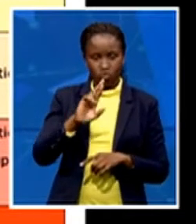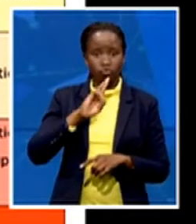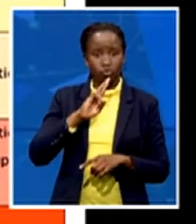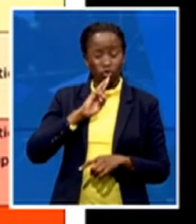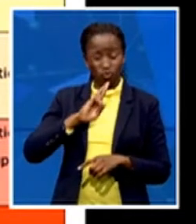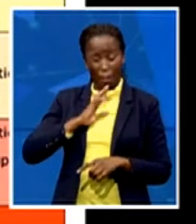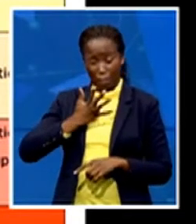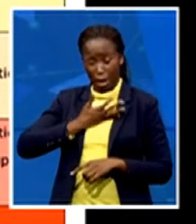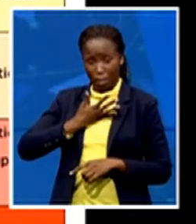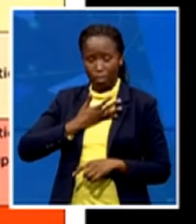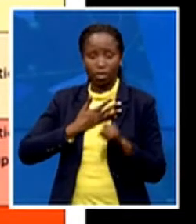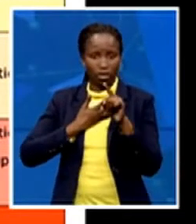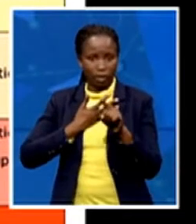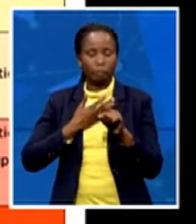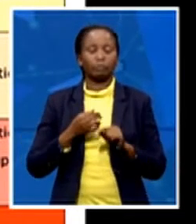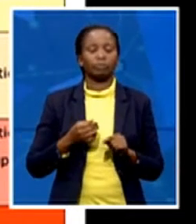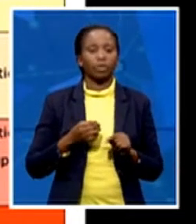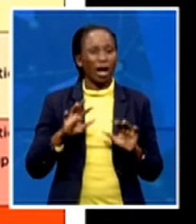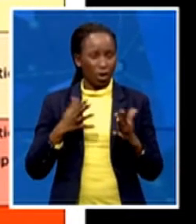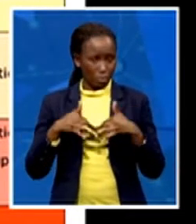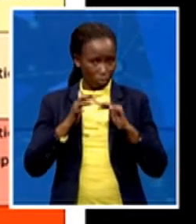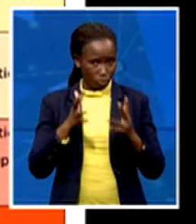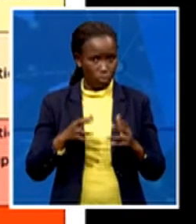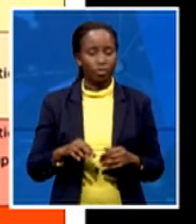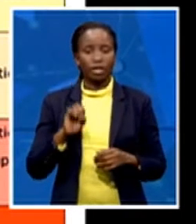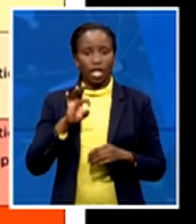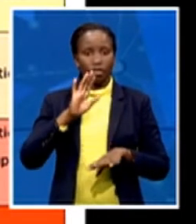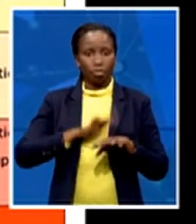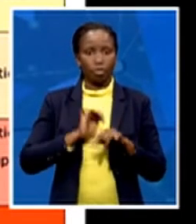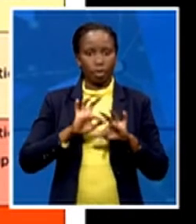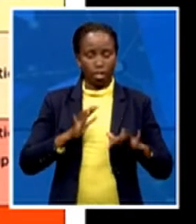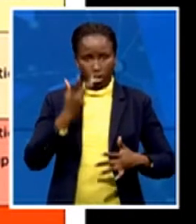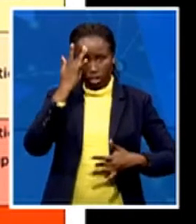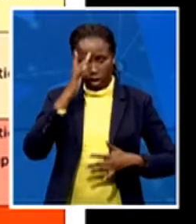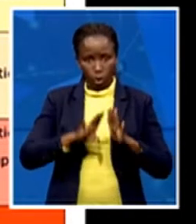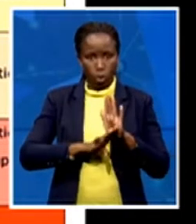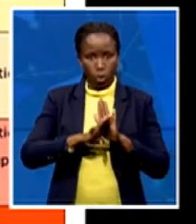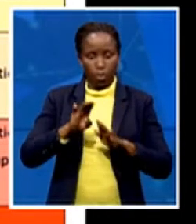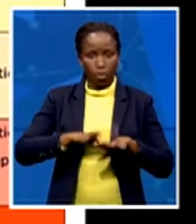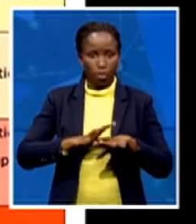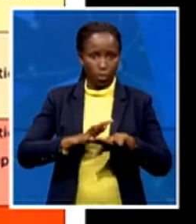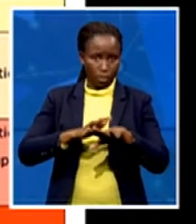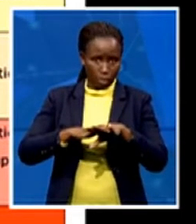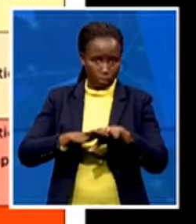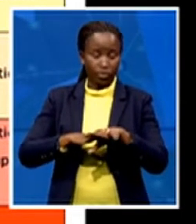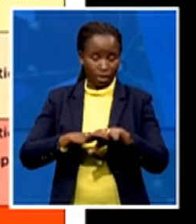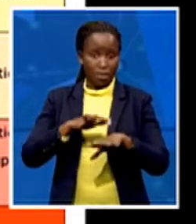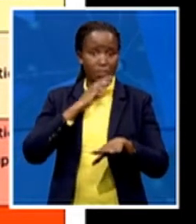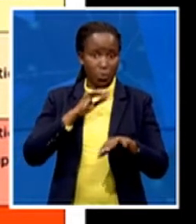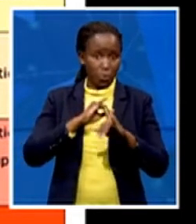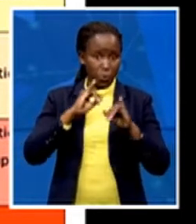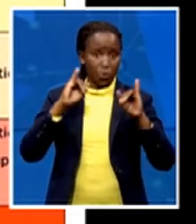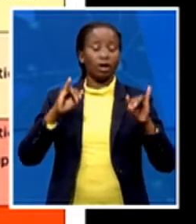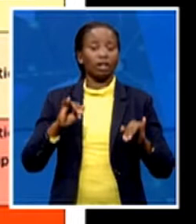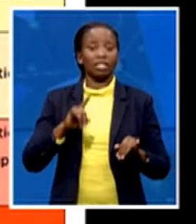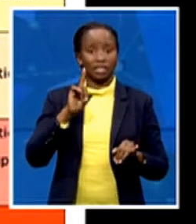the cases increase, and you can see the markers on the right-hand side points to that. So if there's large increase in daily cases, if our